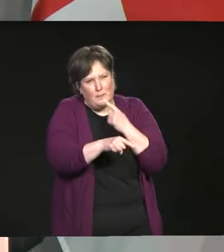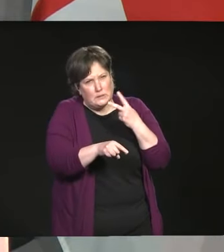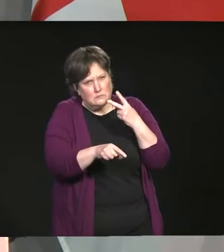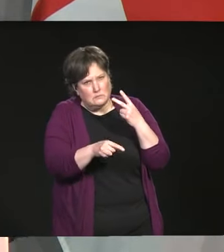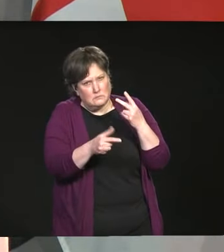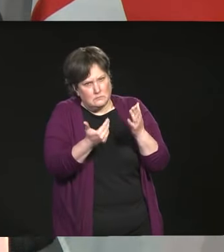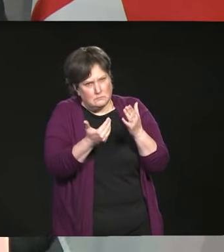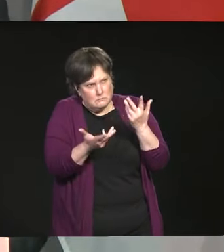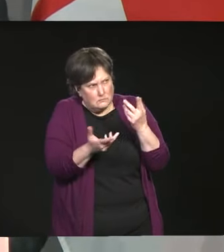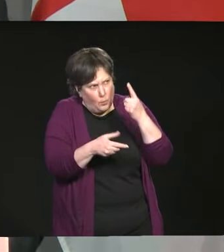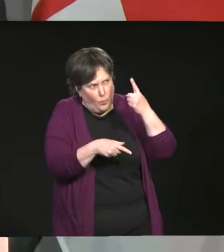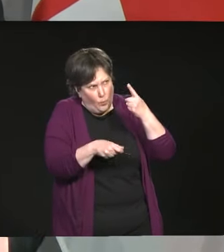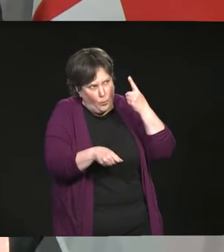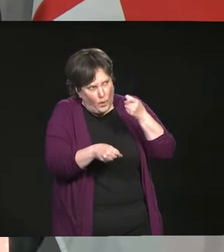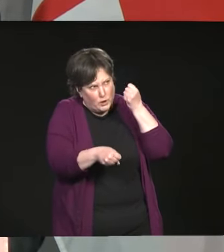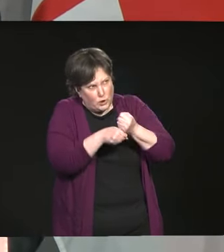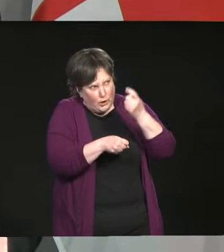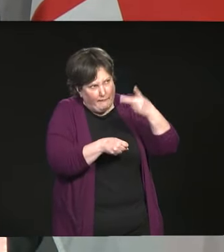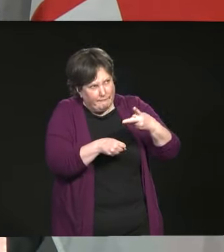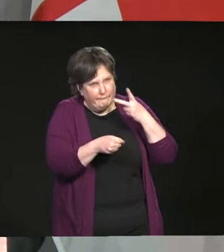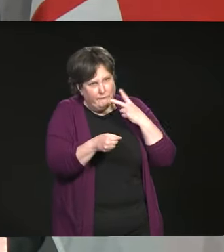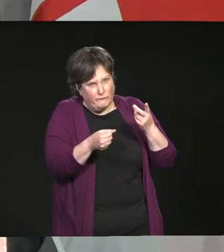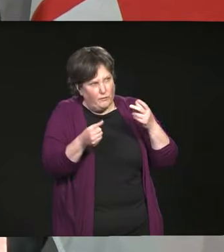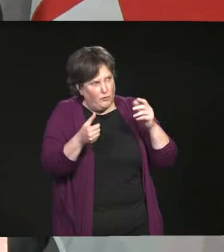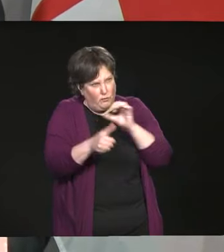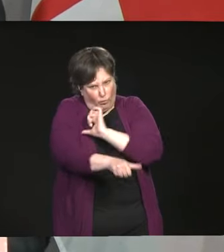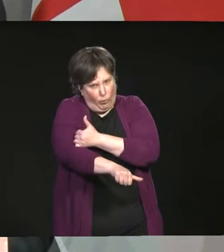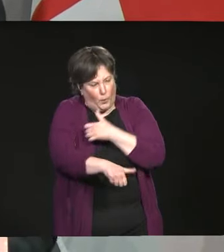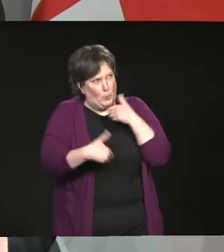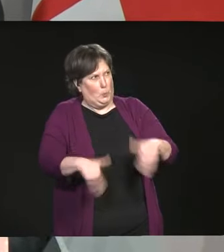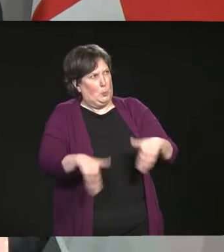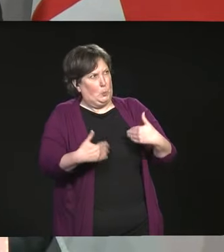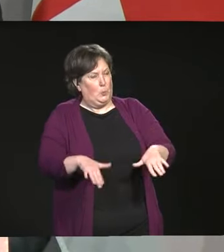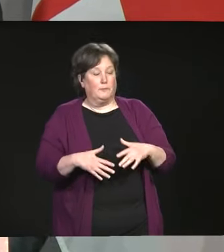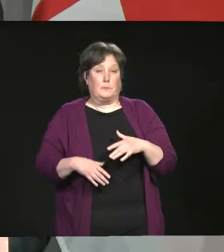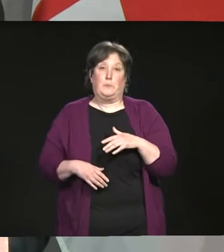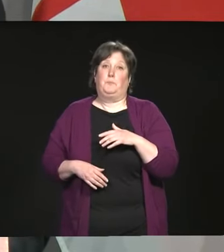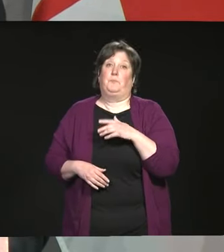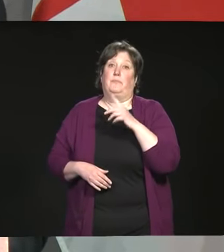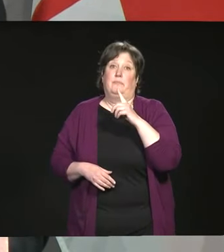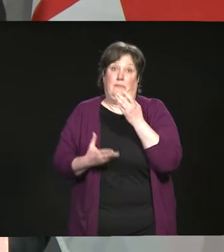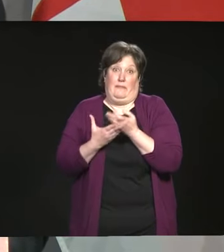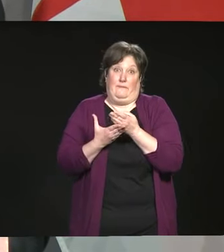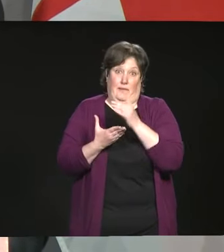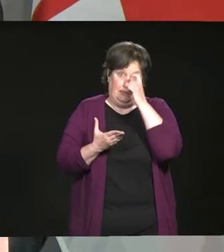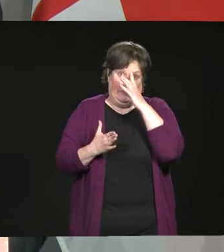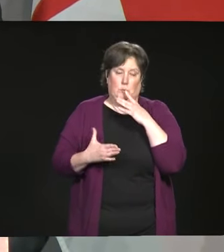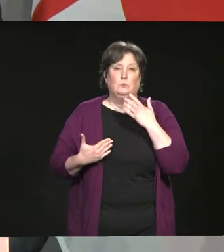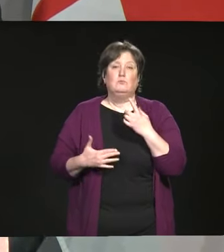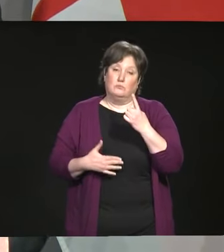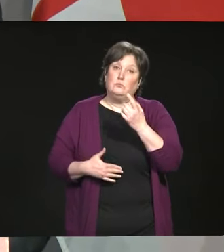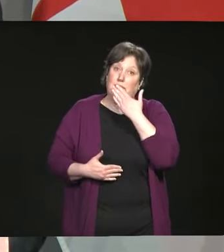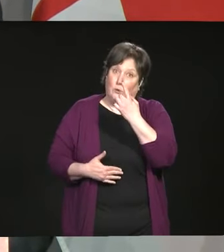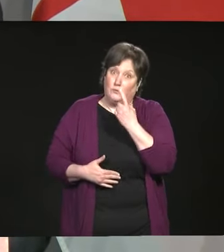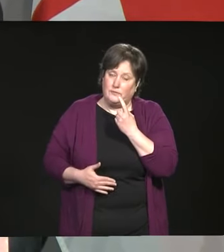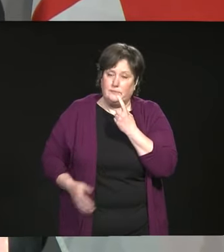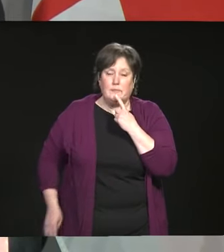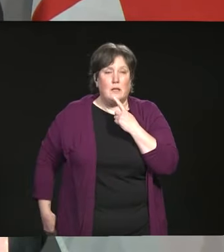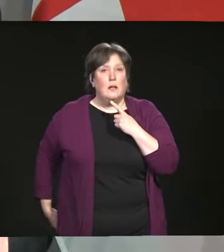Well, thank you for the question. And I think what I should start with saying is that I'm pleased that we got last